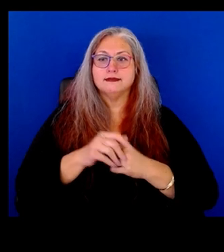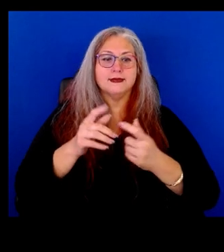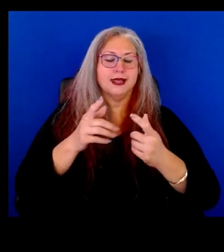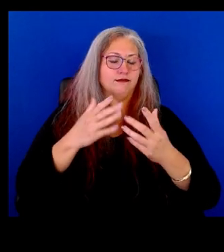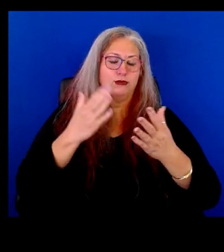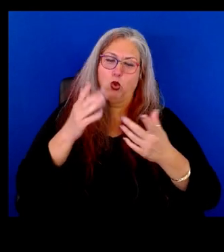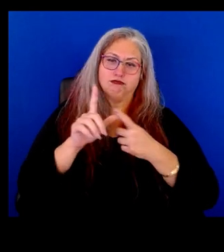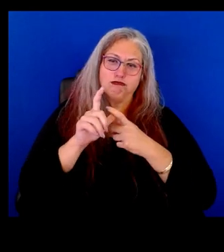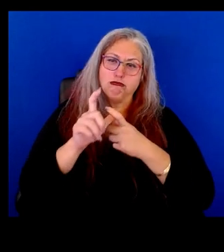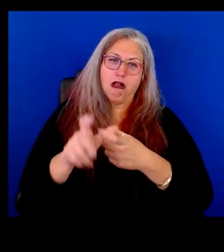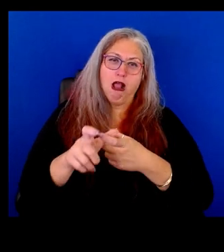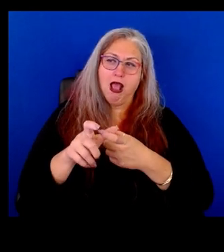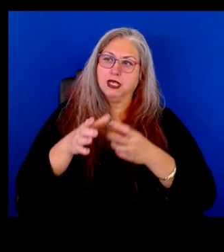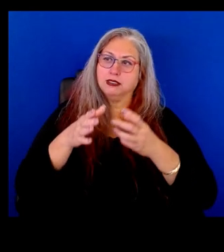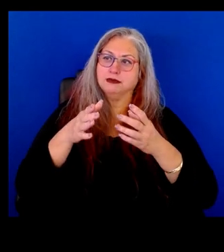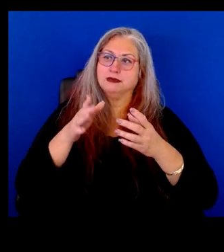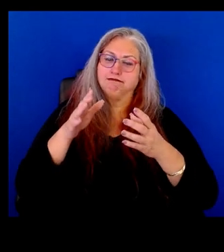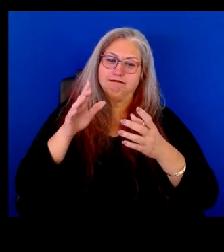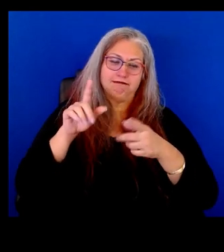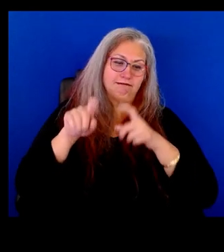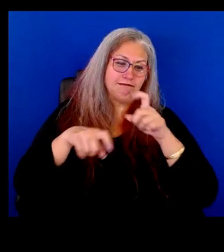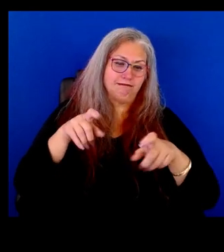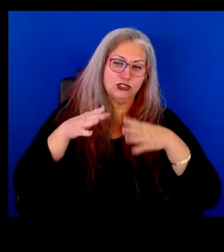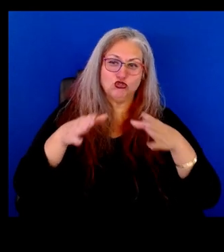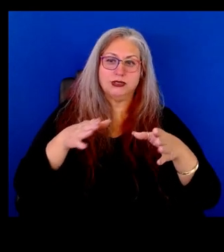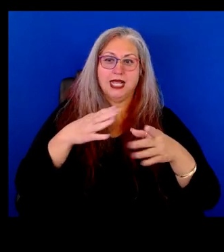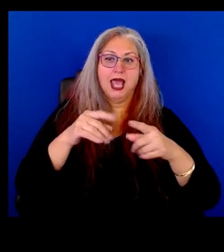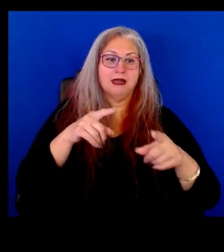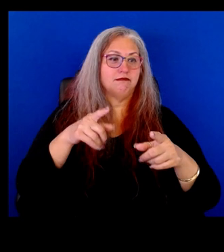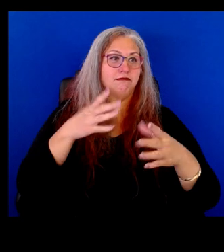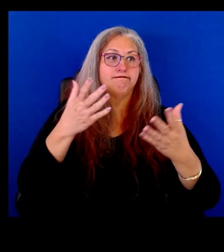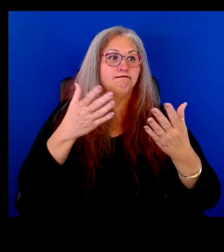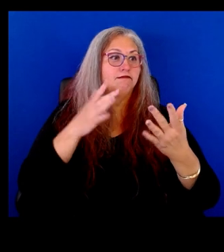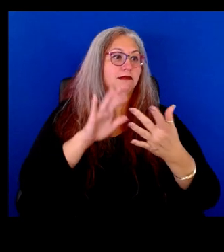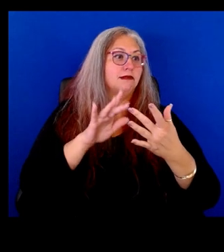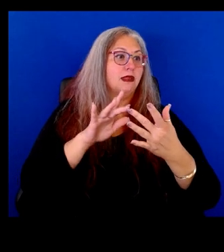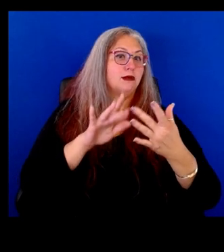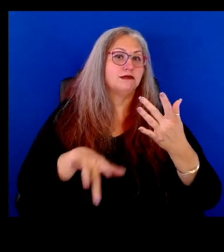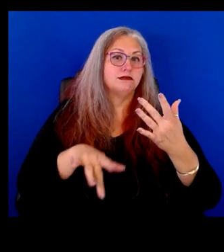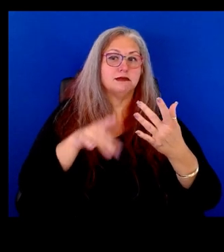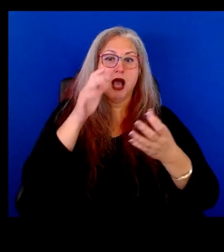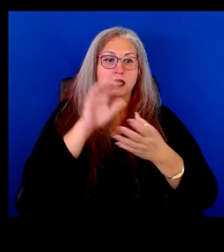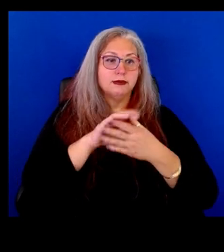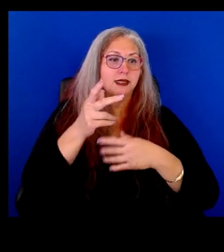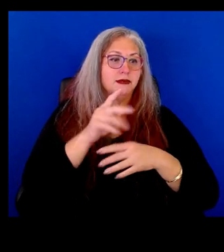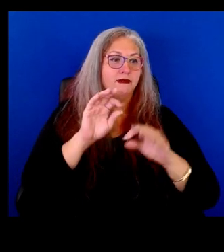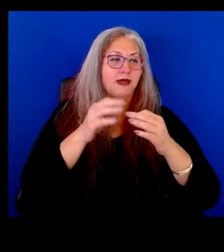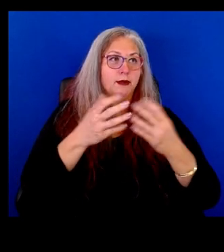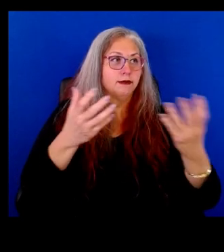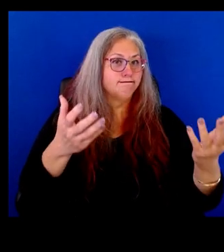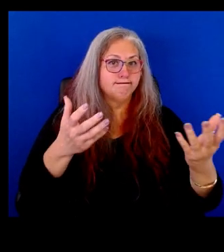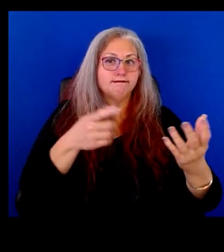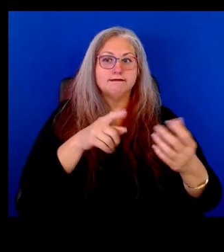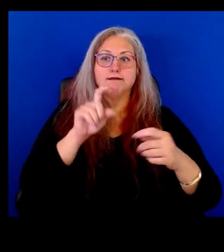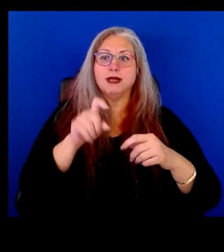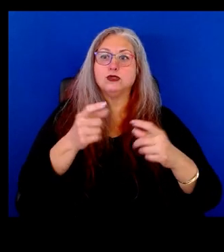and just run in the streets to the point where Leila lost contact, her and her husband, with their families, and they